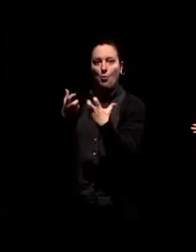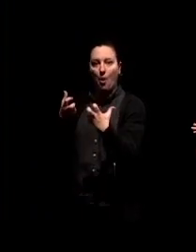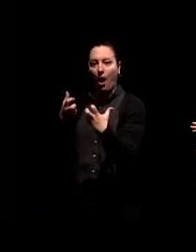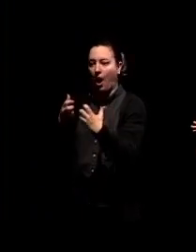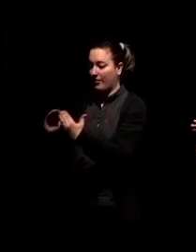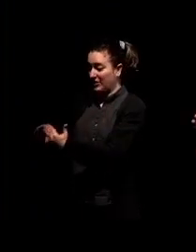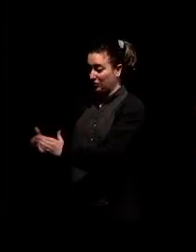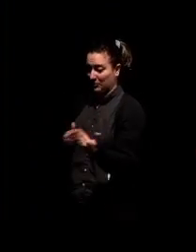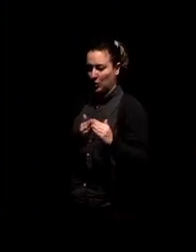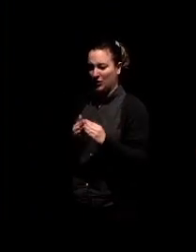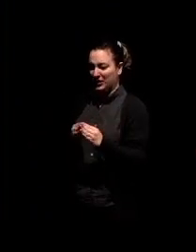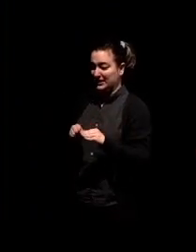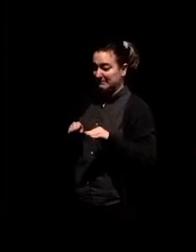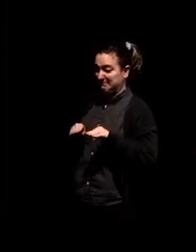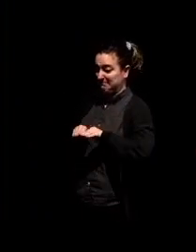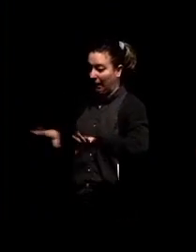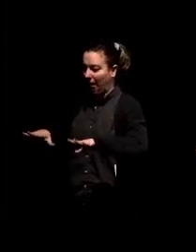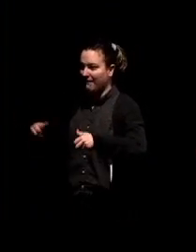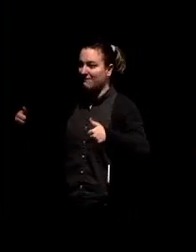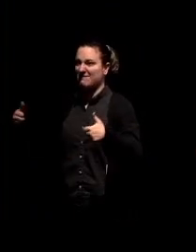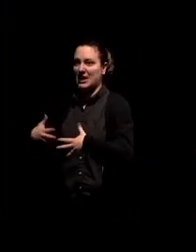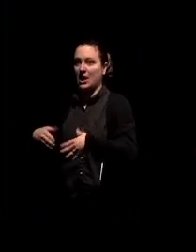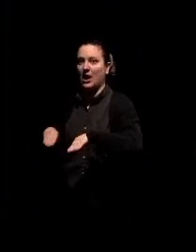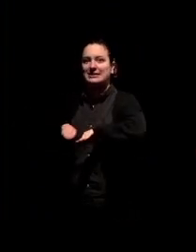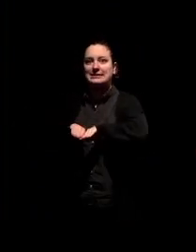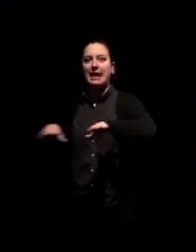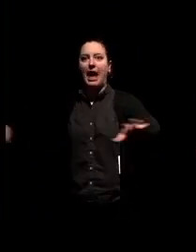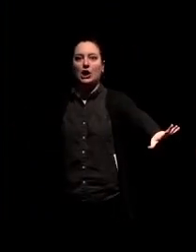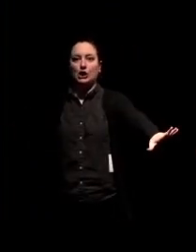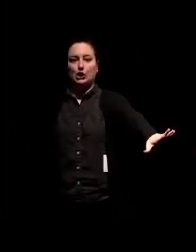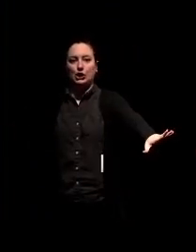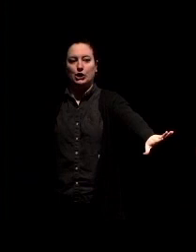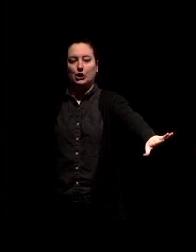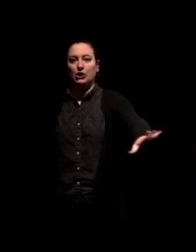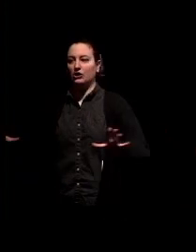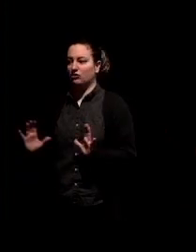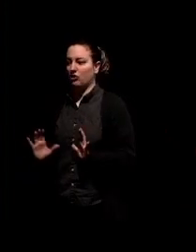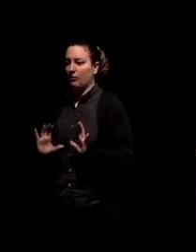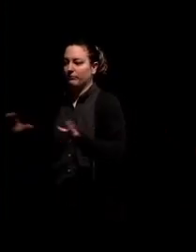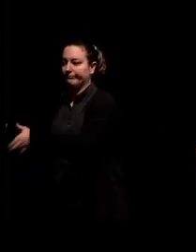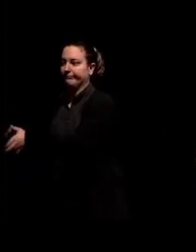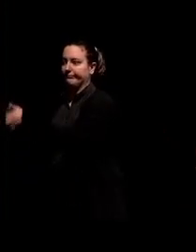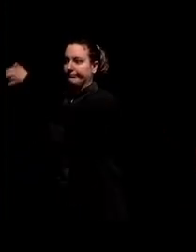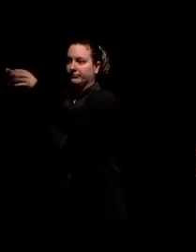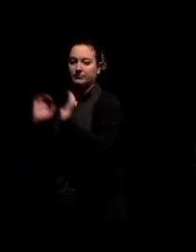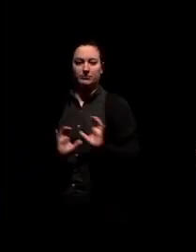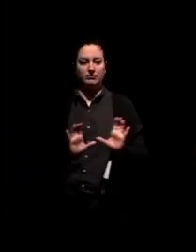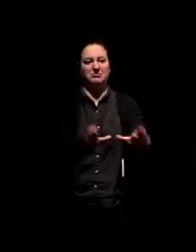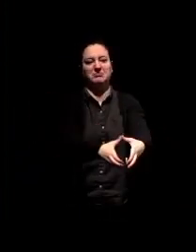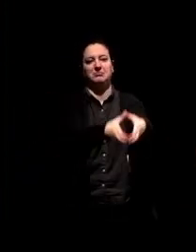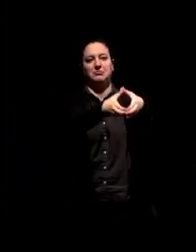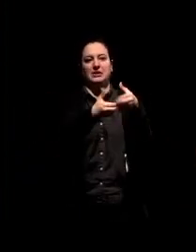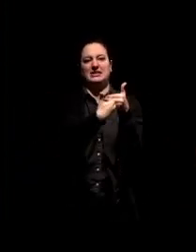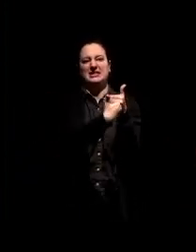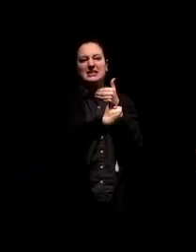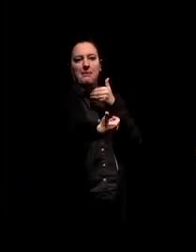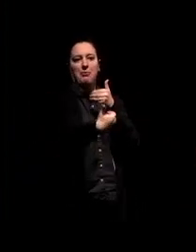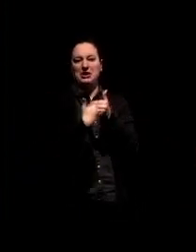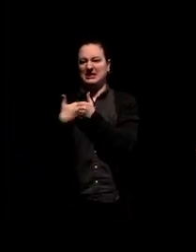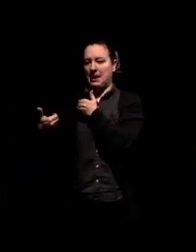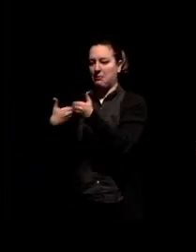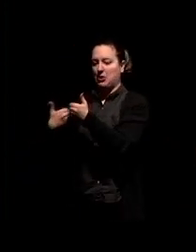minoritized communities so that way we return to our silos and our safe places and regroup separately and not